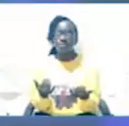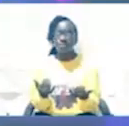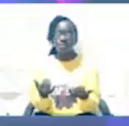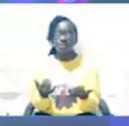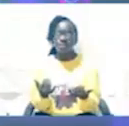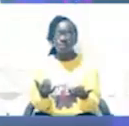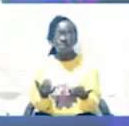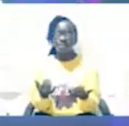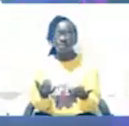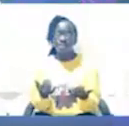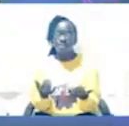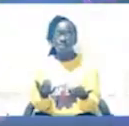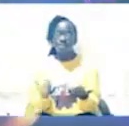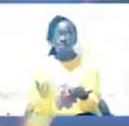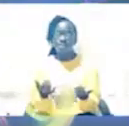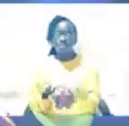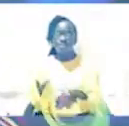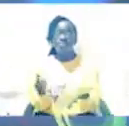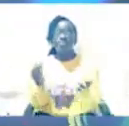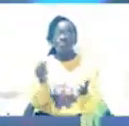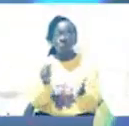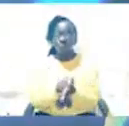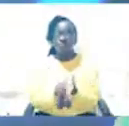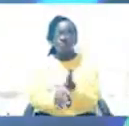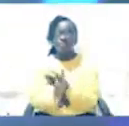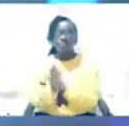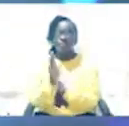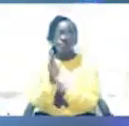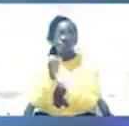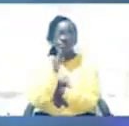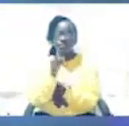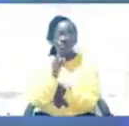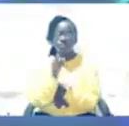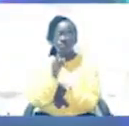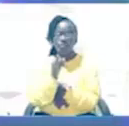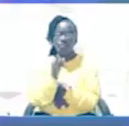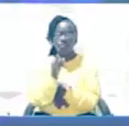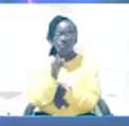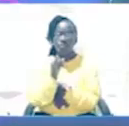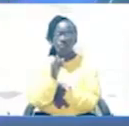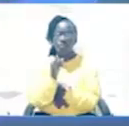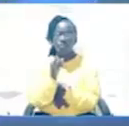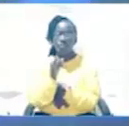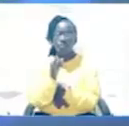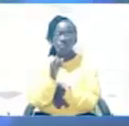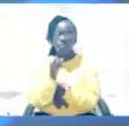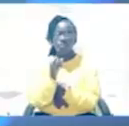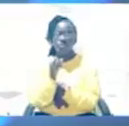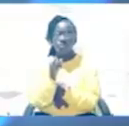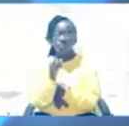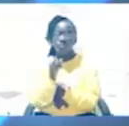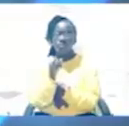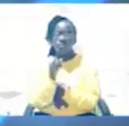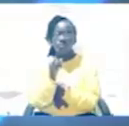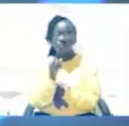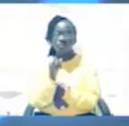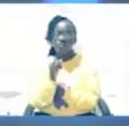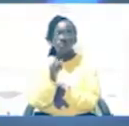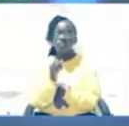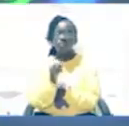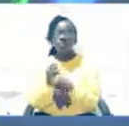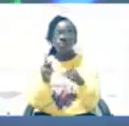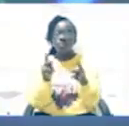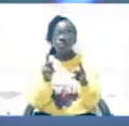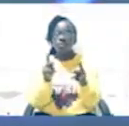tonight. That God is on assignment in this part of the